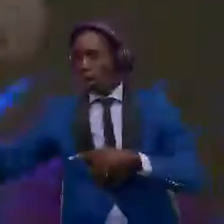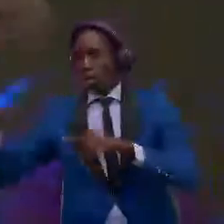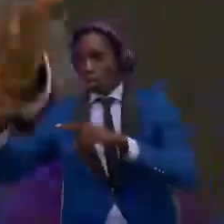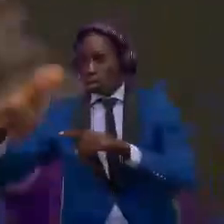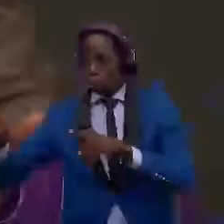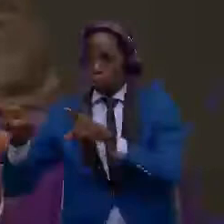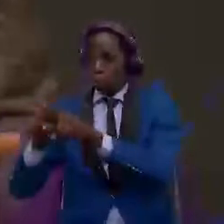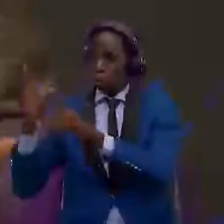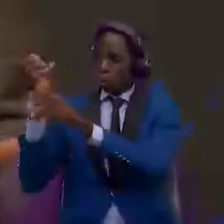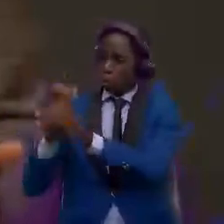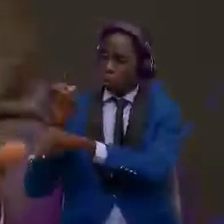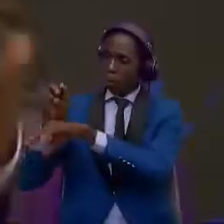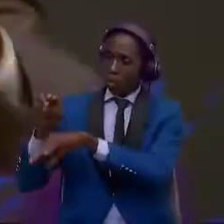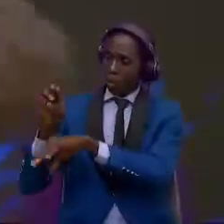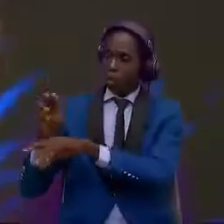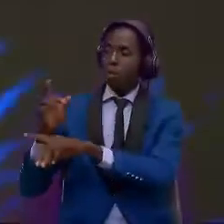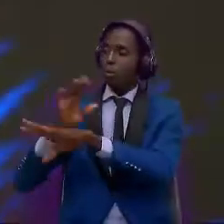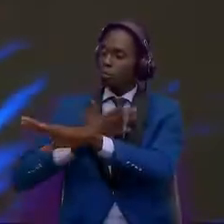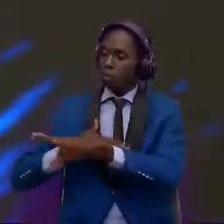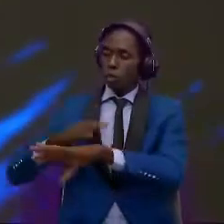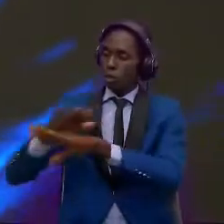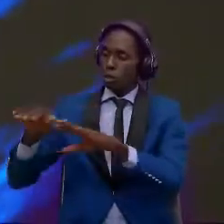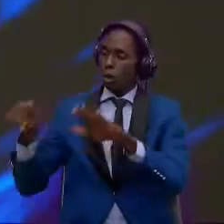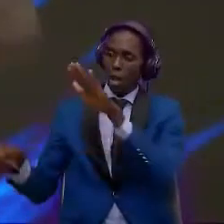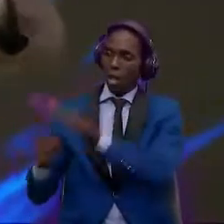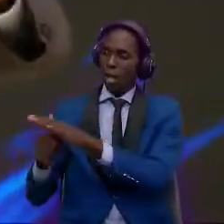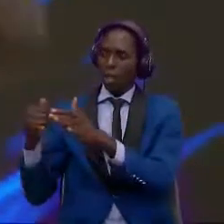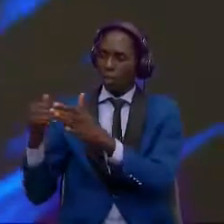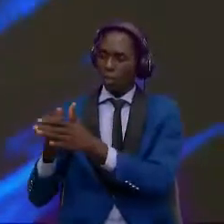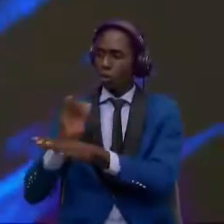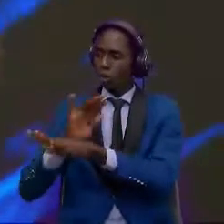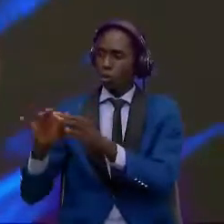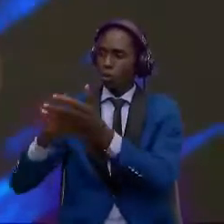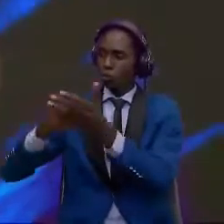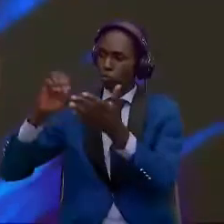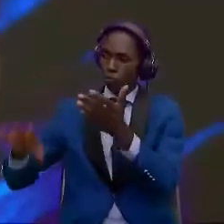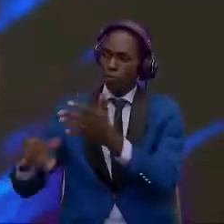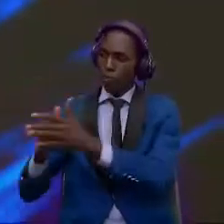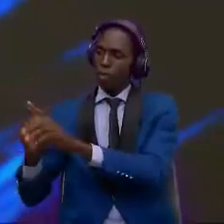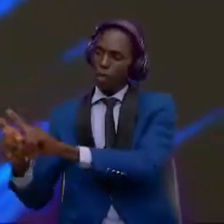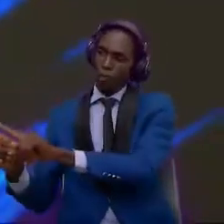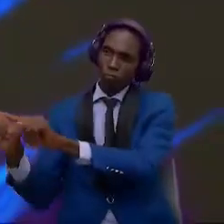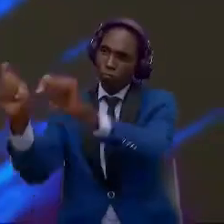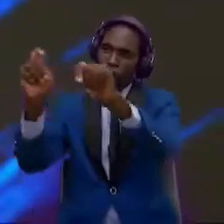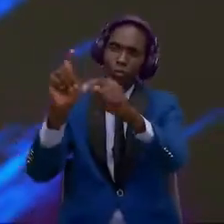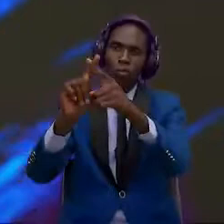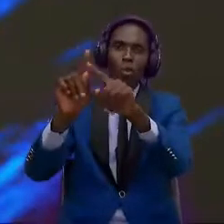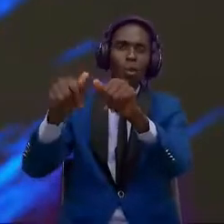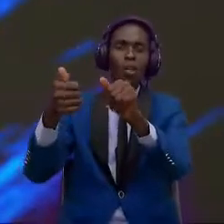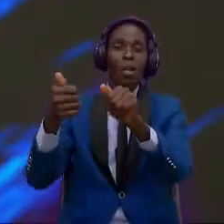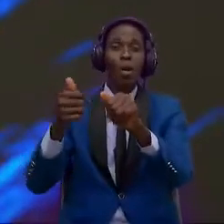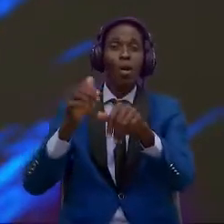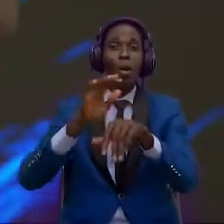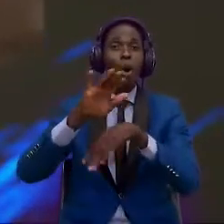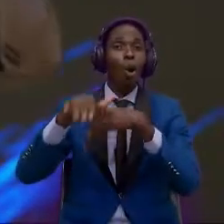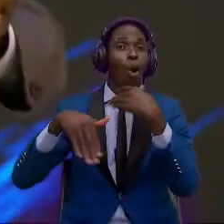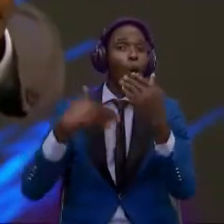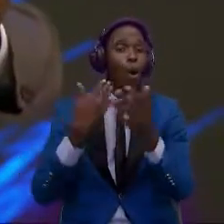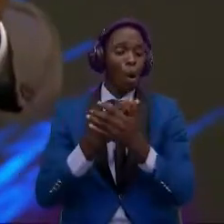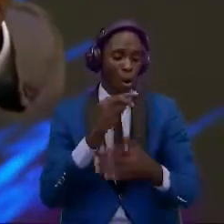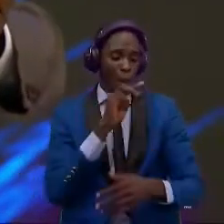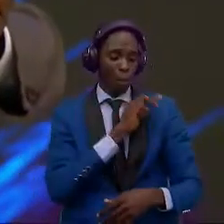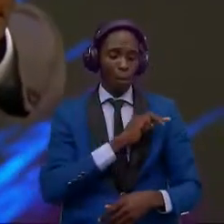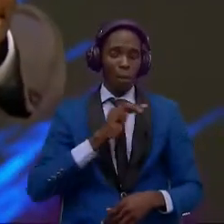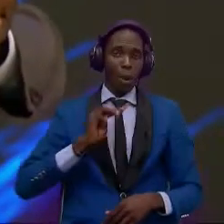person, pass it on. If all the members of this church in this country, in